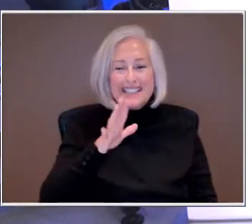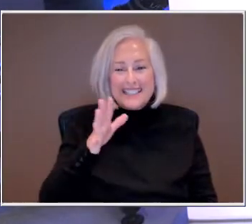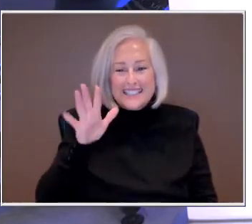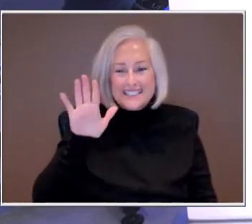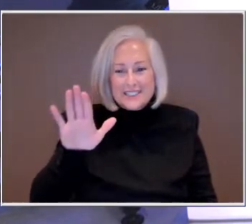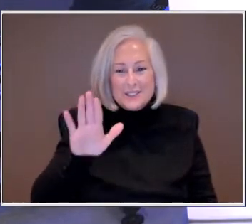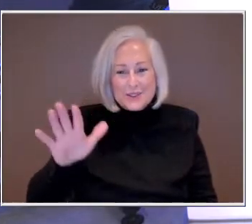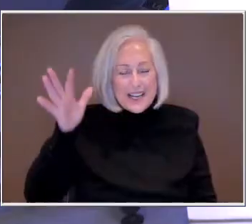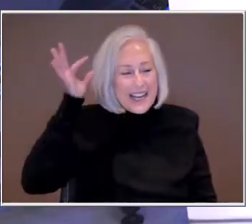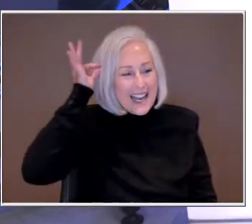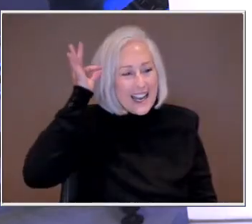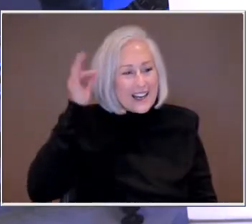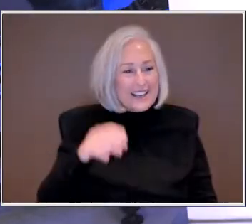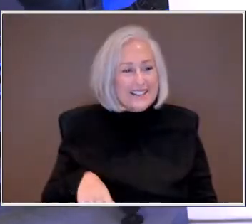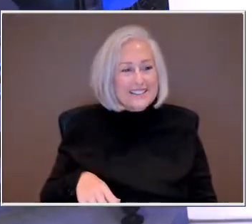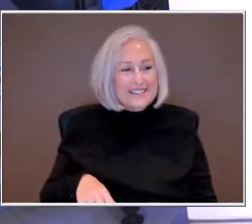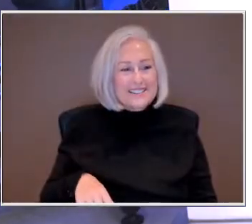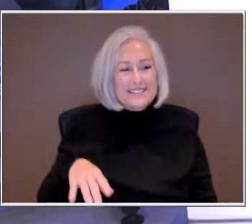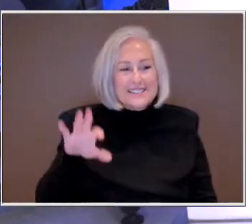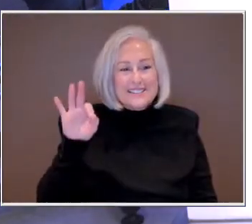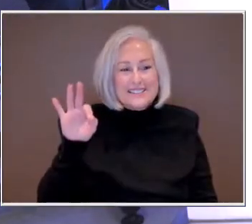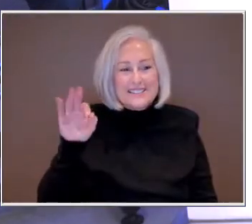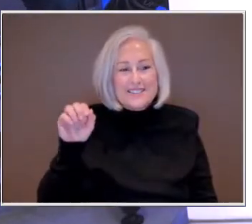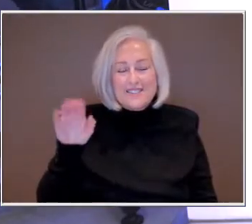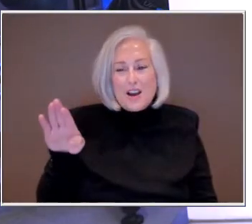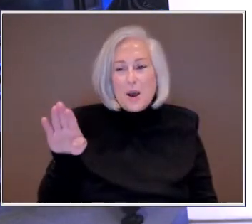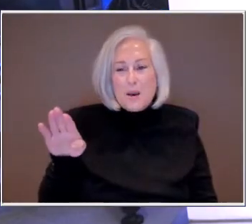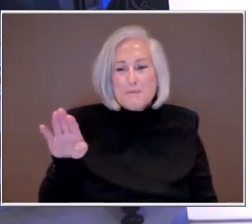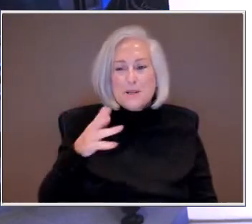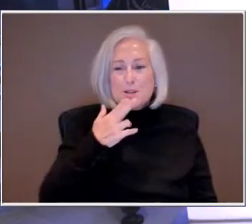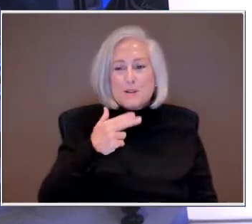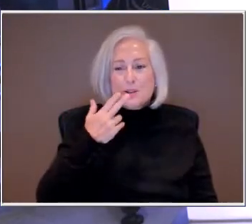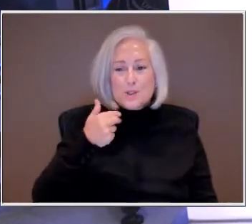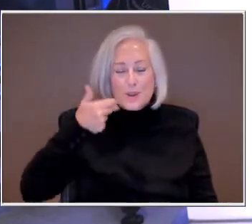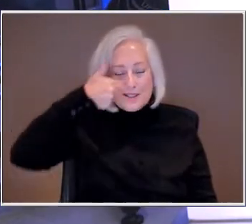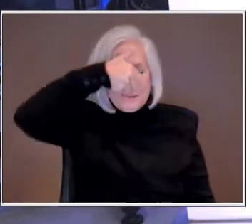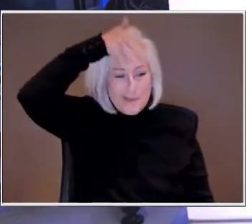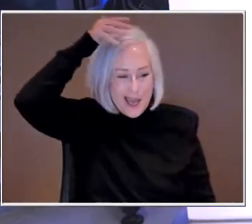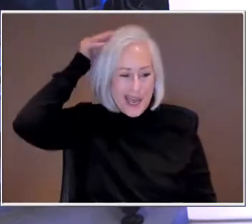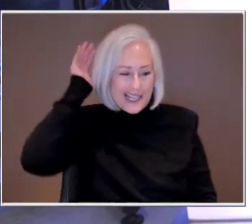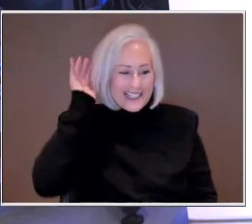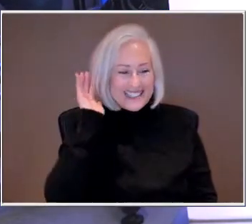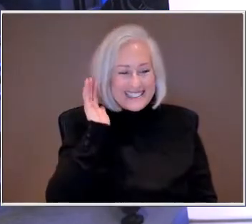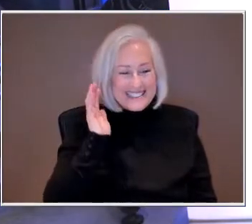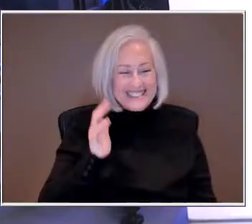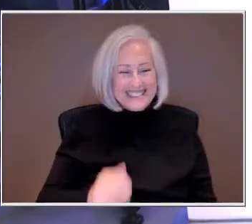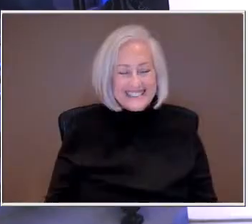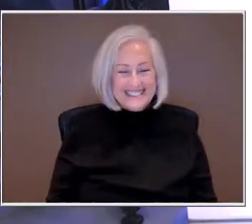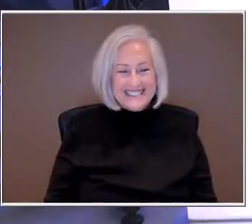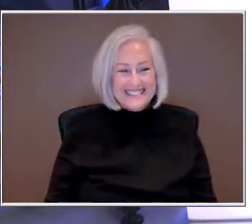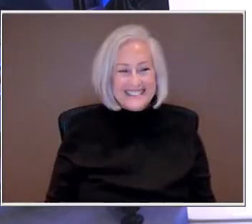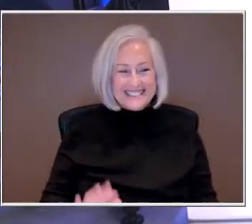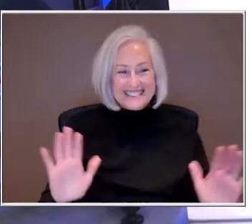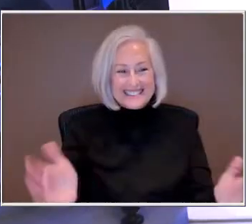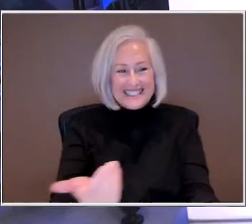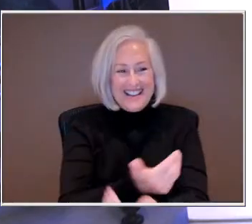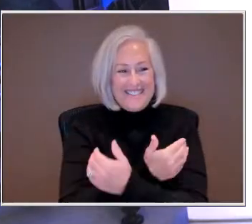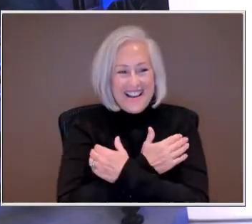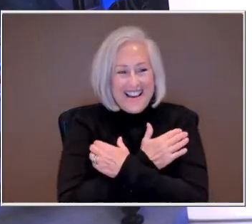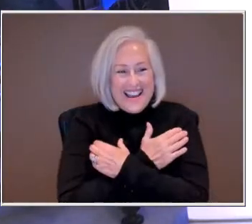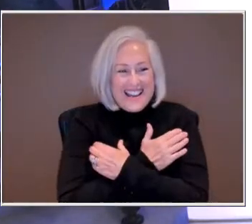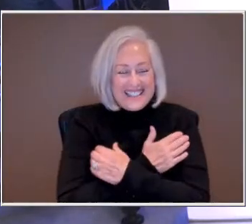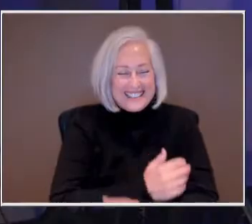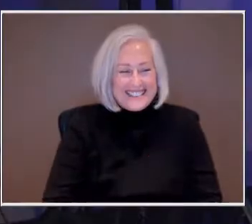first name? Bob. Bob. He's got the sweep back. That's right. Bob, come on, just give your son a hug there. I just want to see. Come on in here.